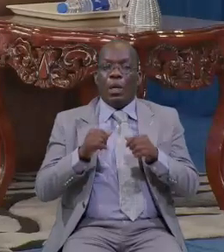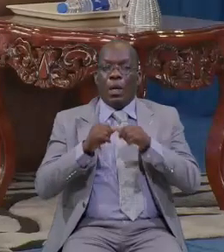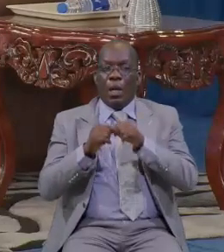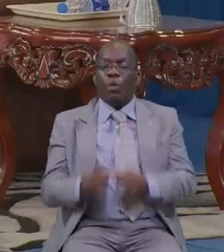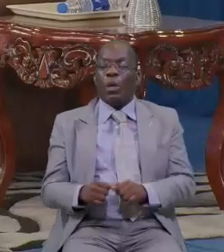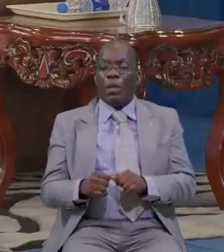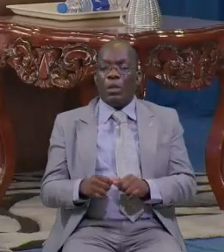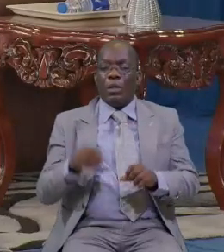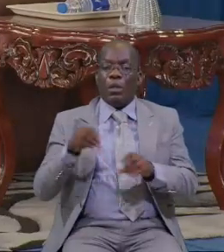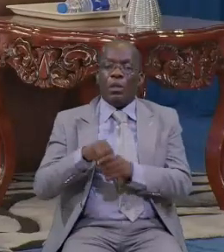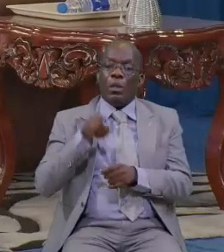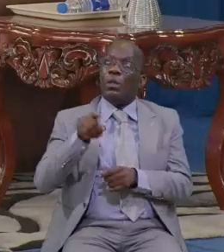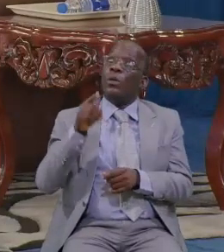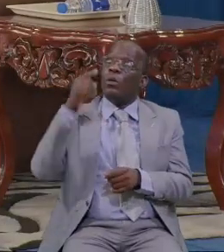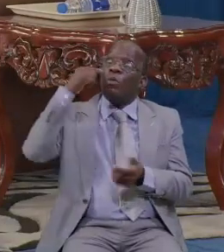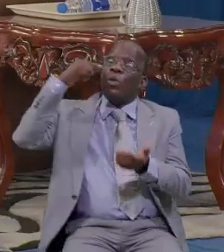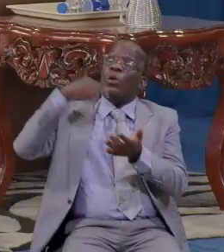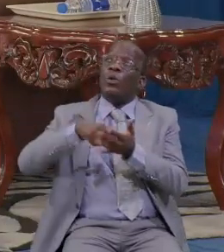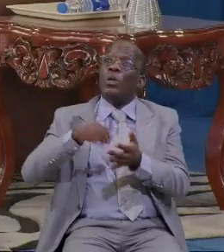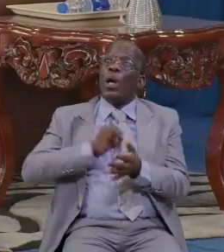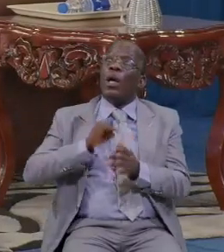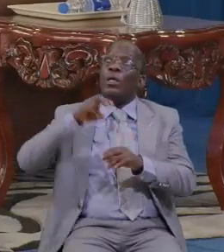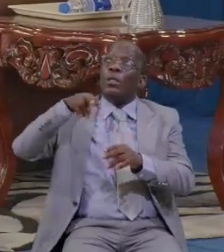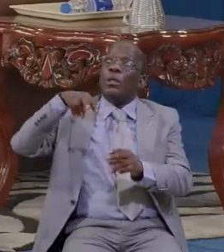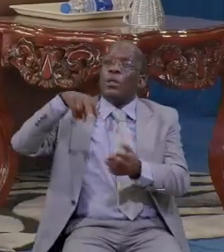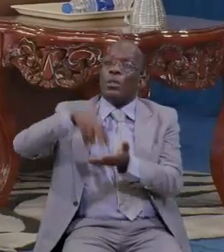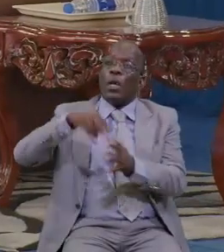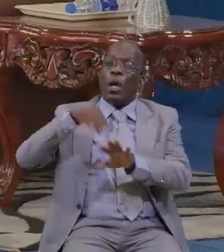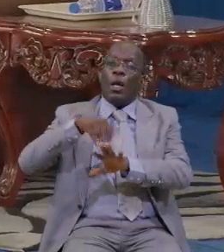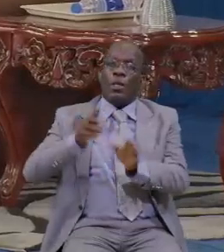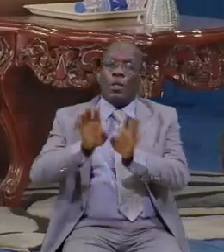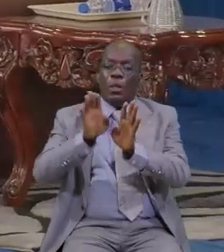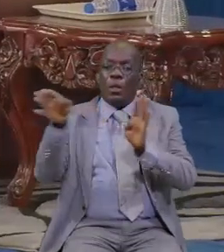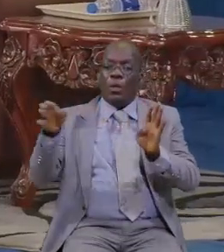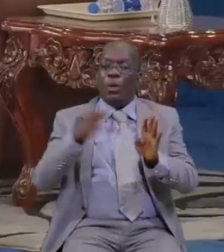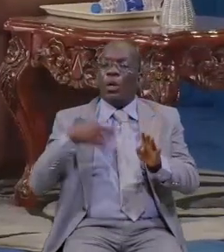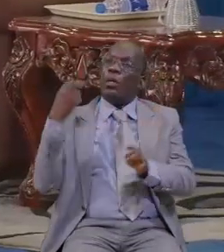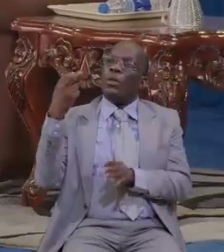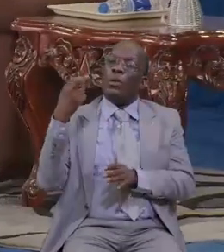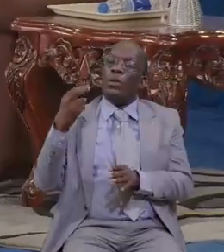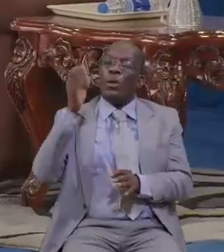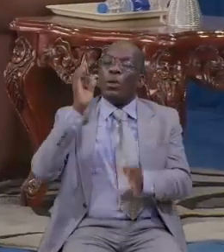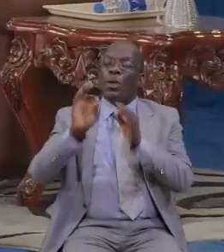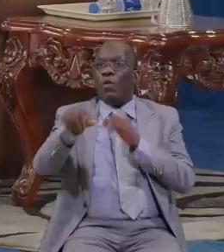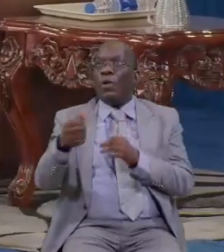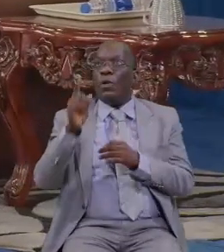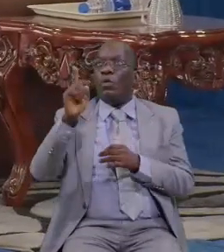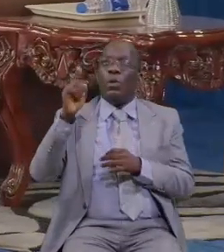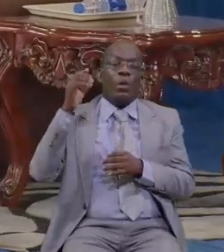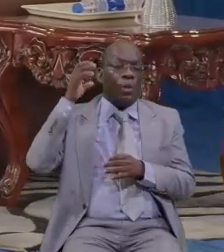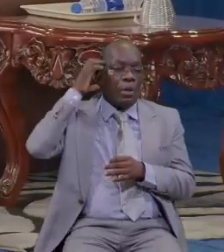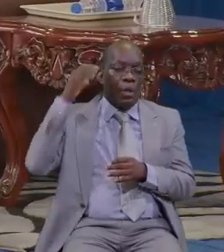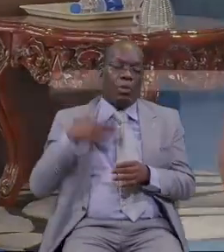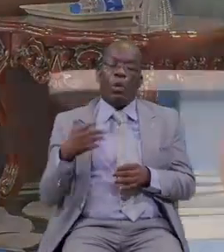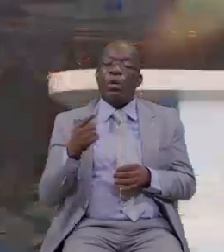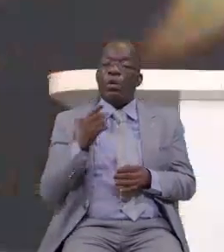door and knock. If anyone hears my voice and opens the door, I, Christ